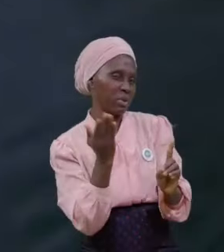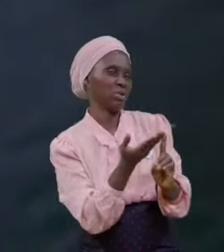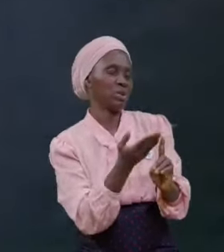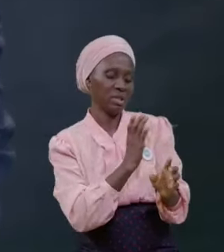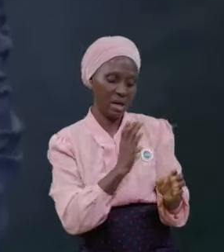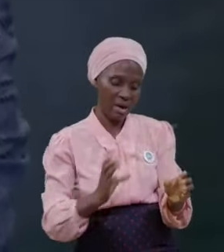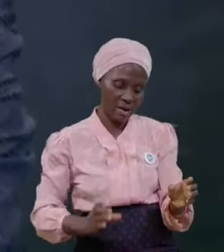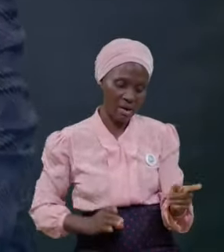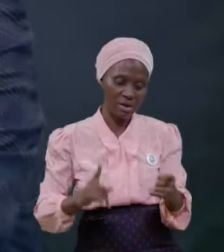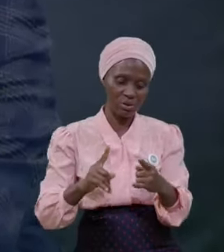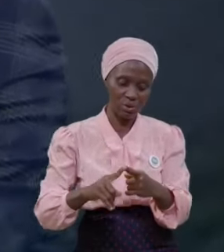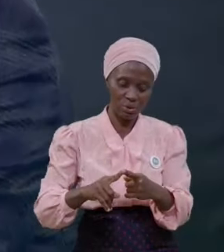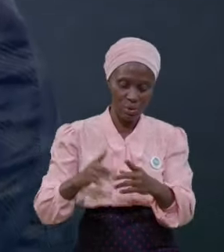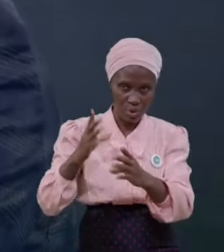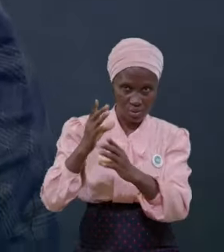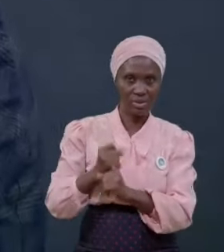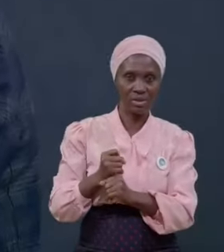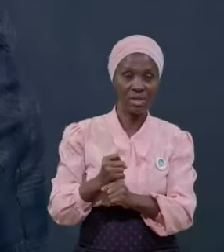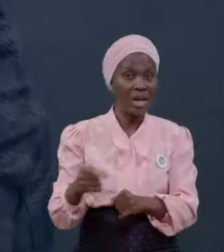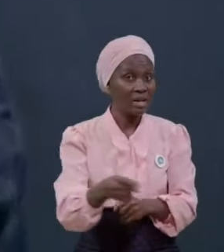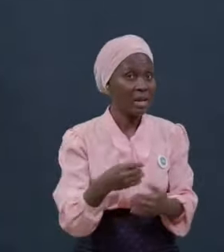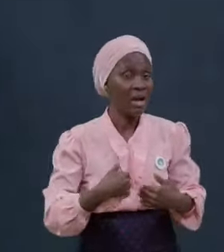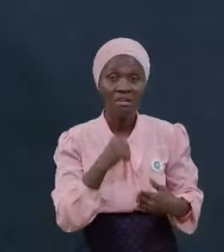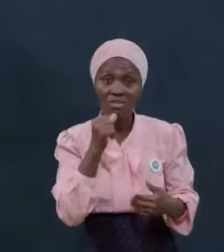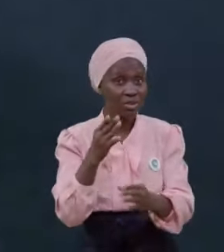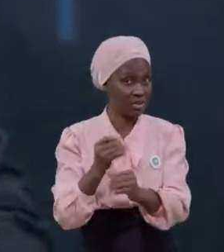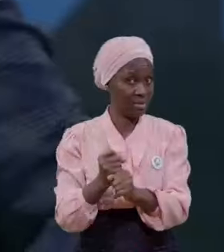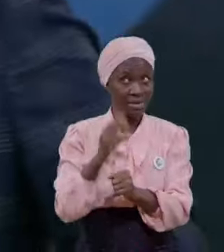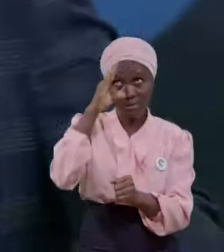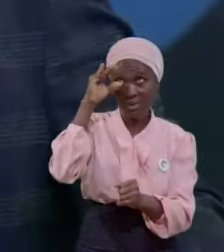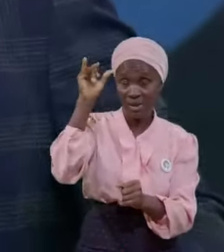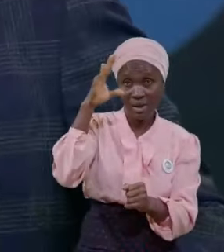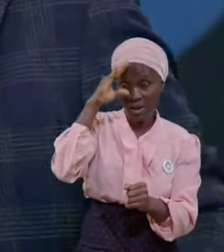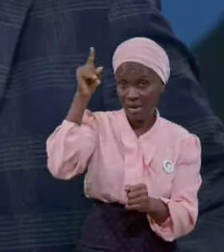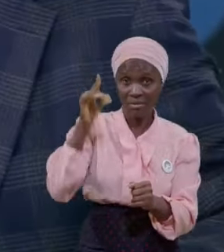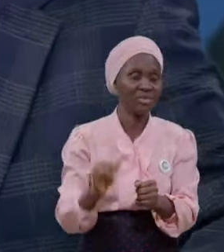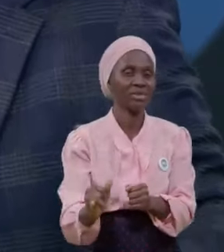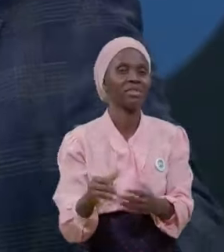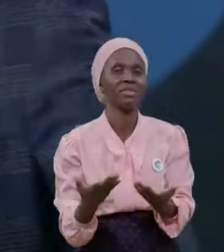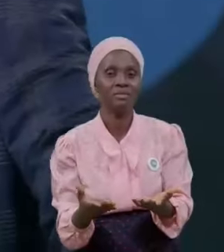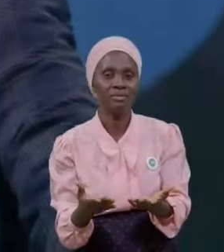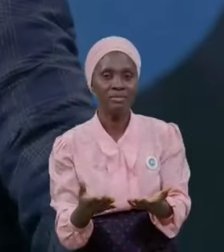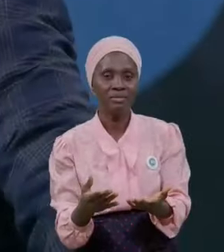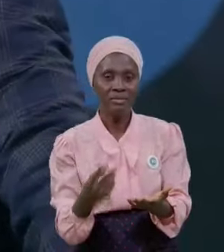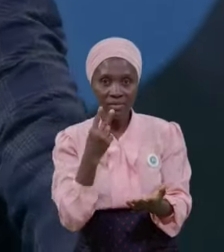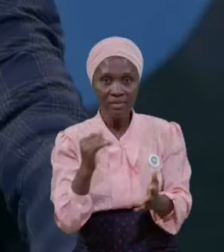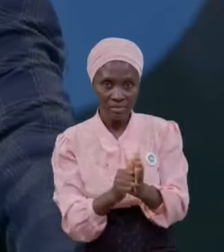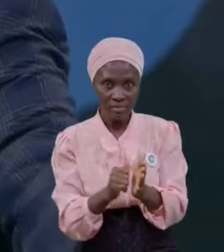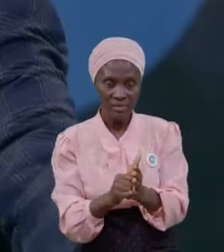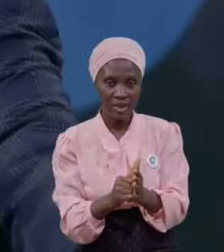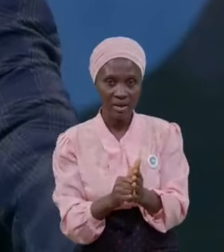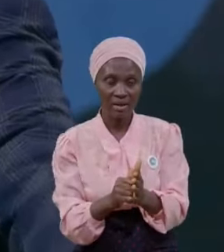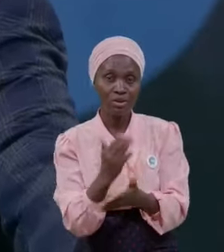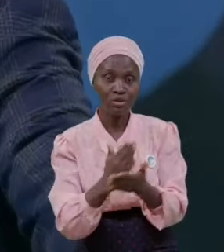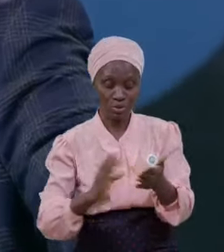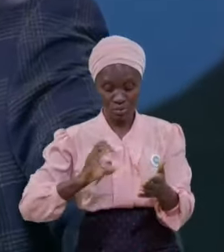to receive. Seem now some soul to save in their heart. As I look